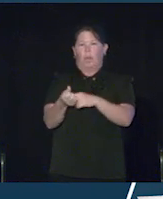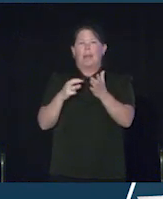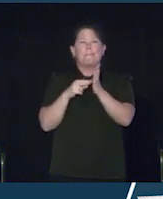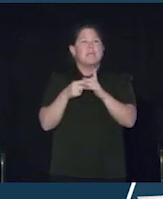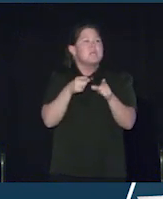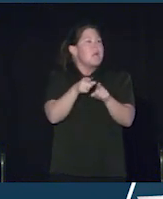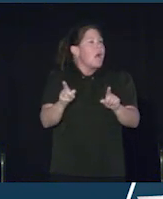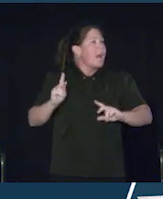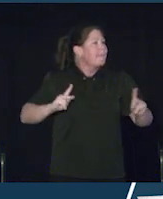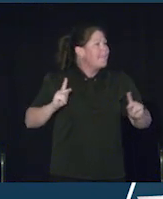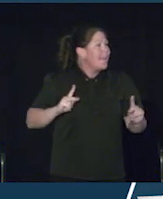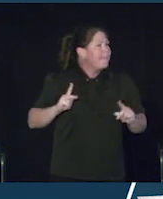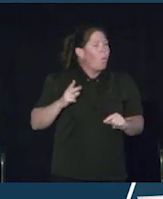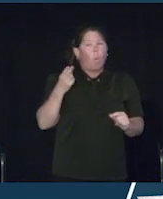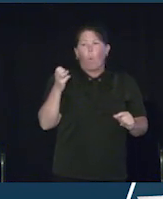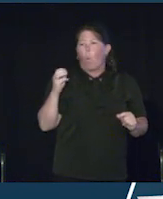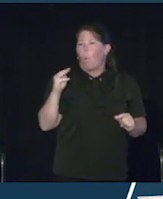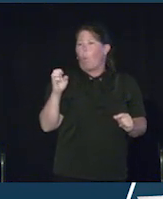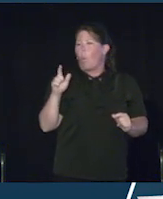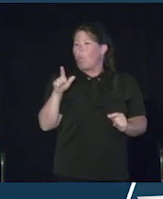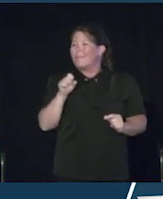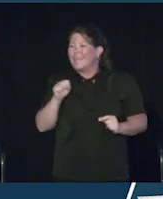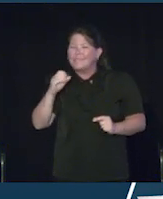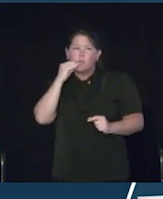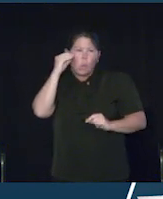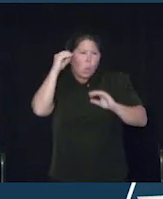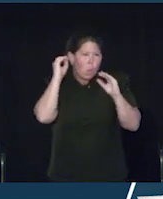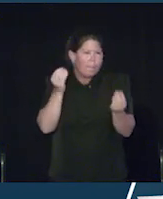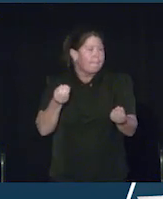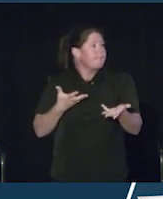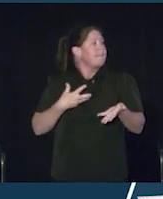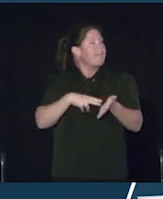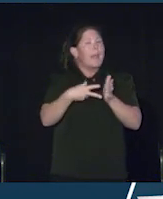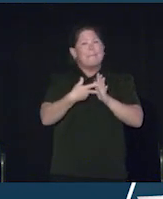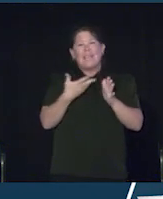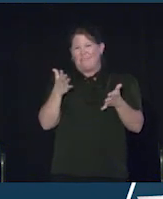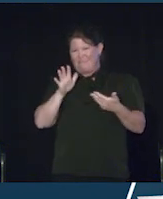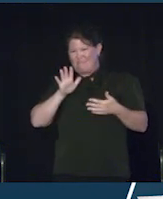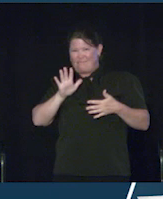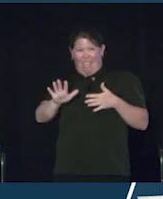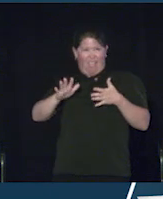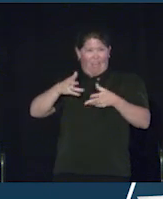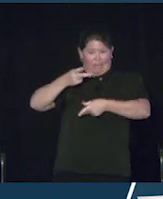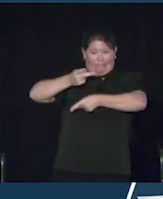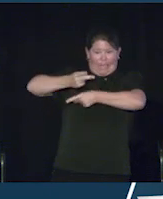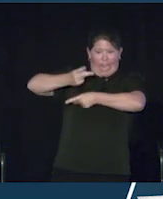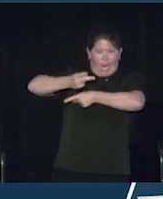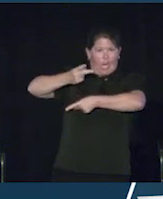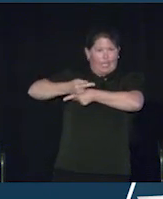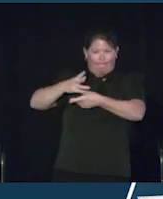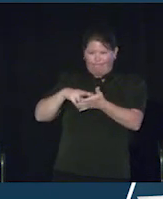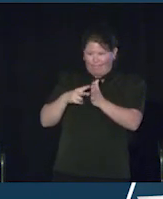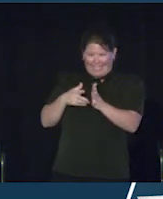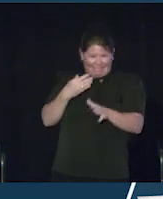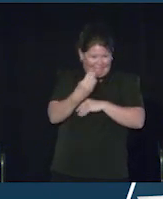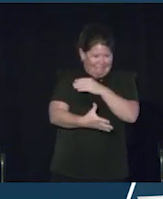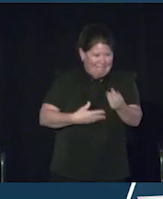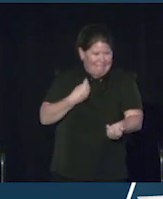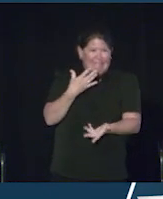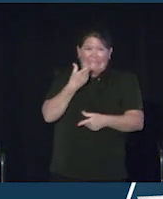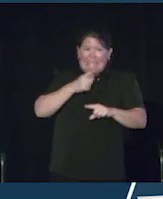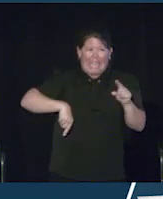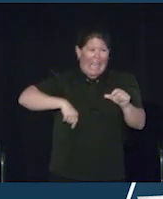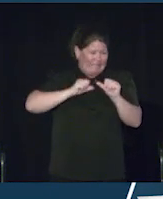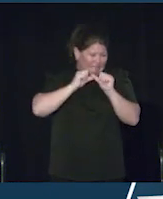homeless, individuals whose caregivers are unable to provide care to them due to health issues or